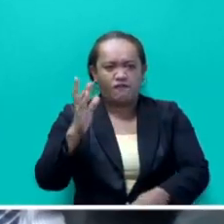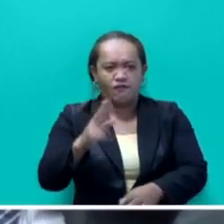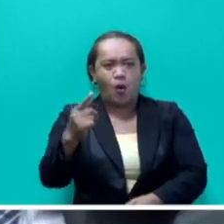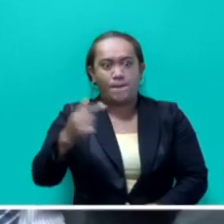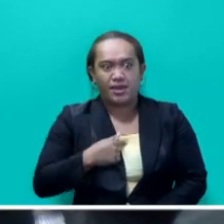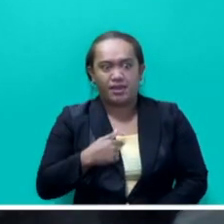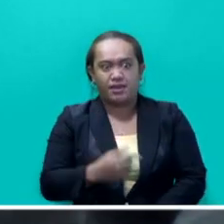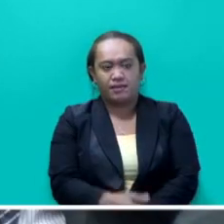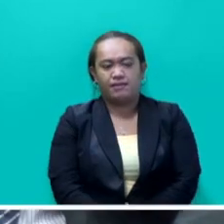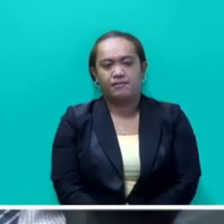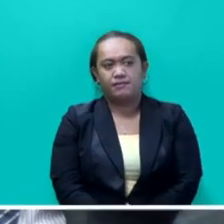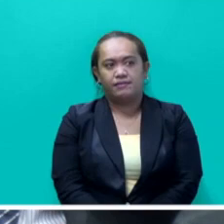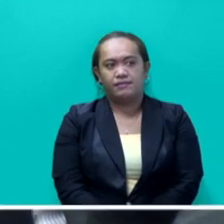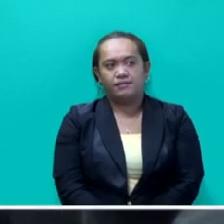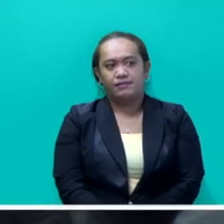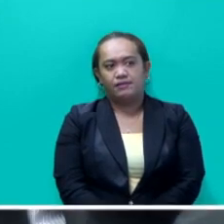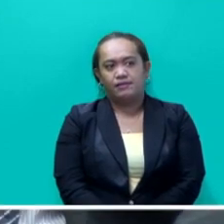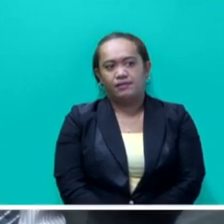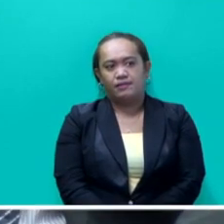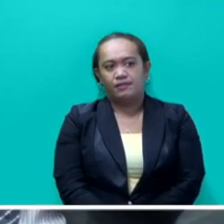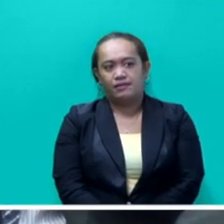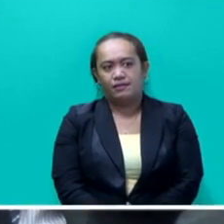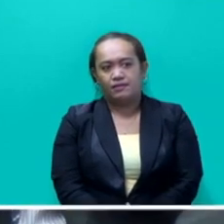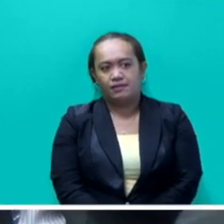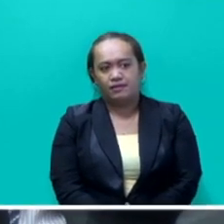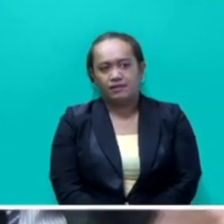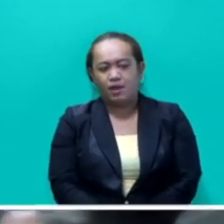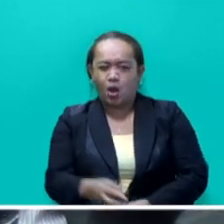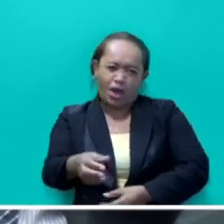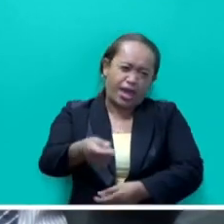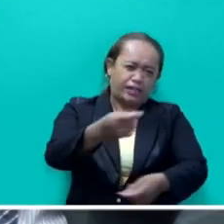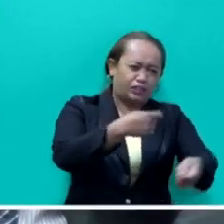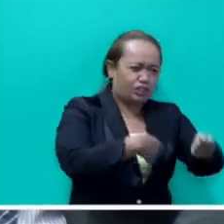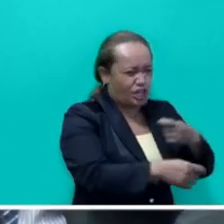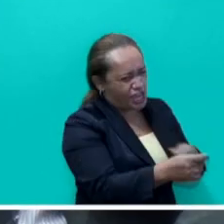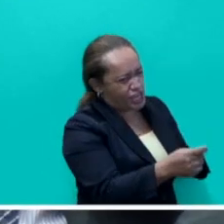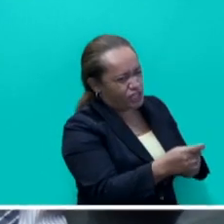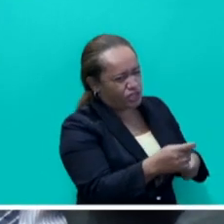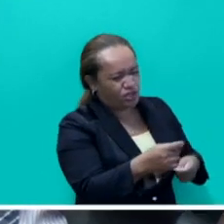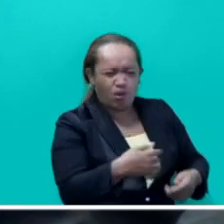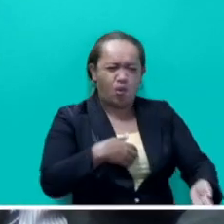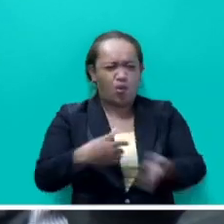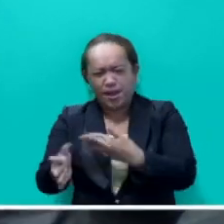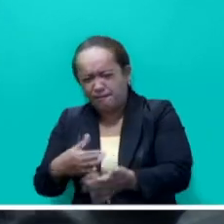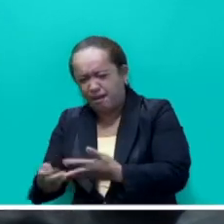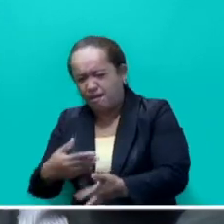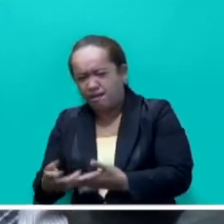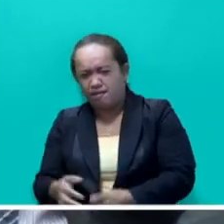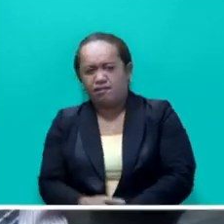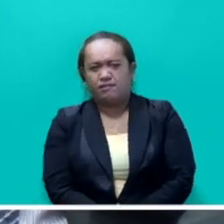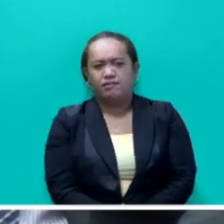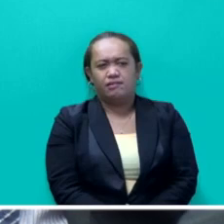So, whether it was an exchange, whether it was whatever,